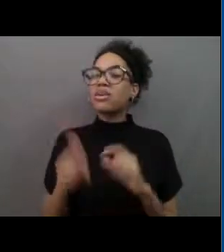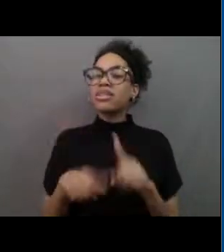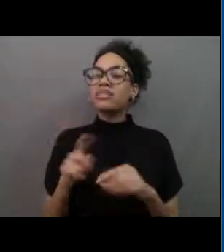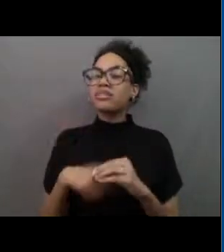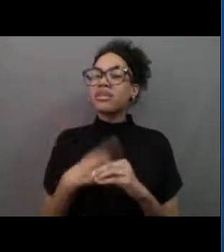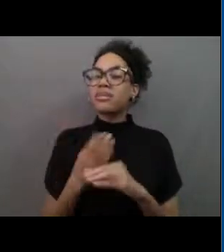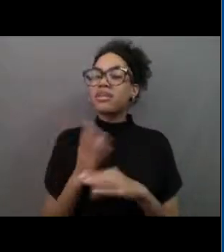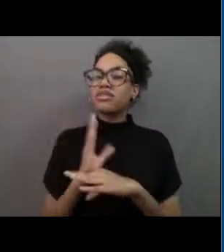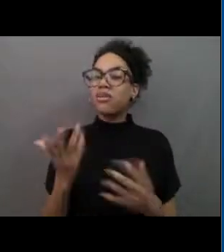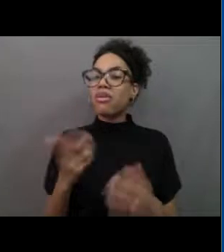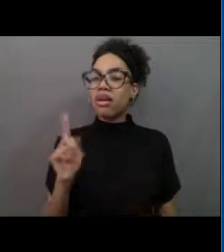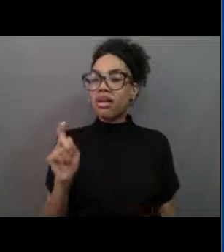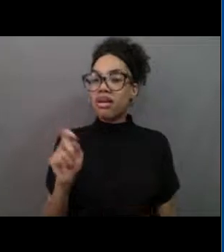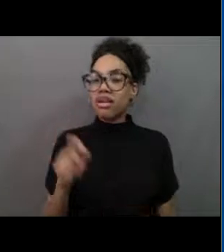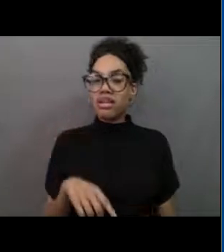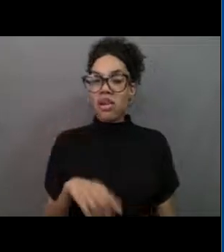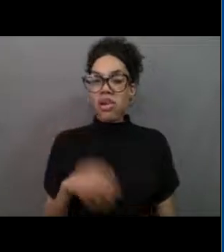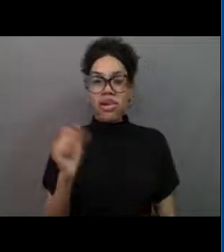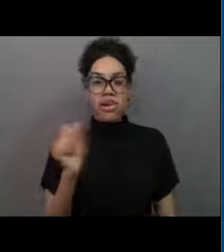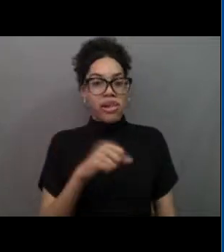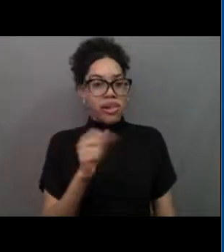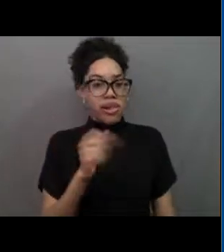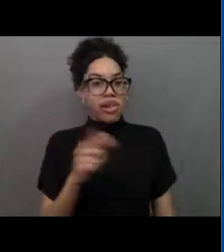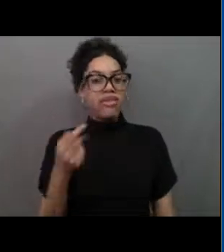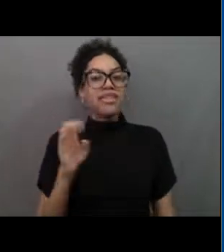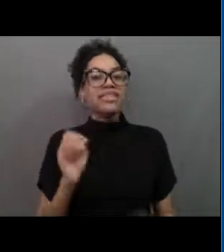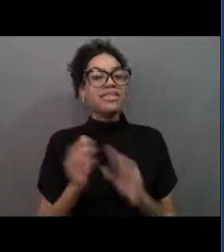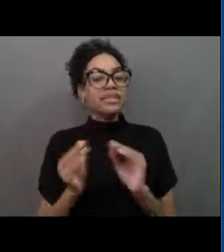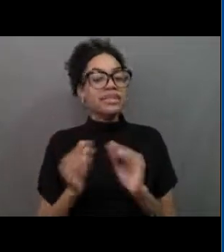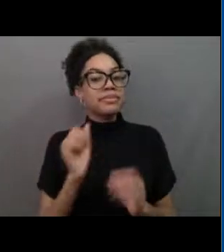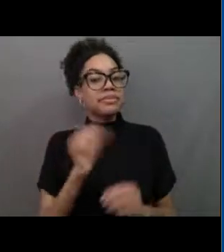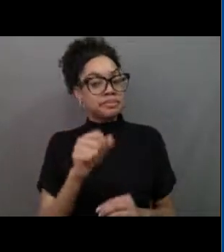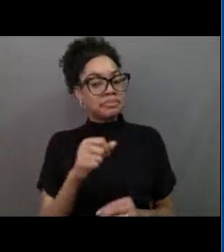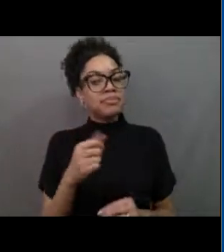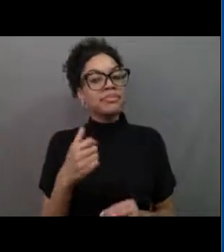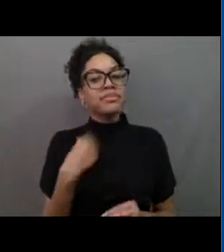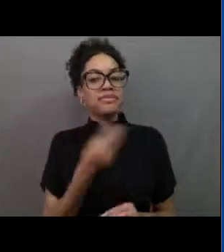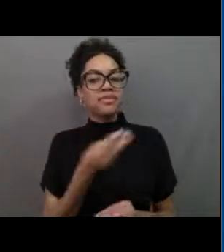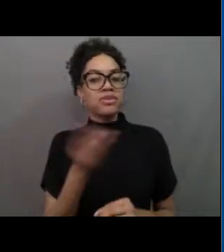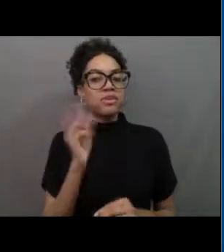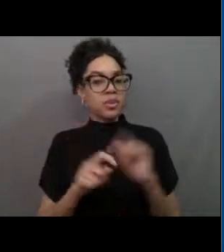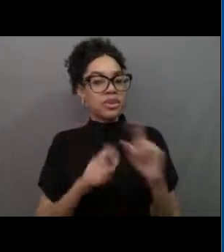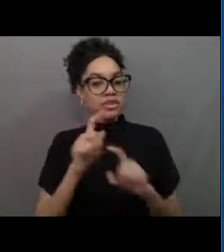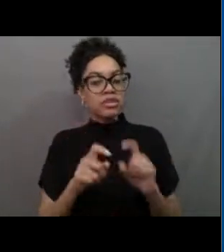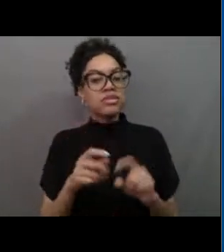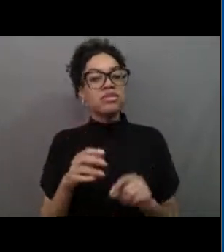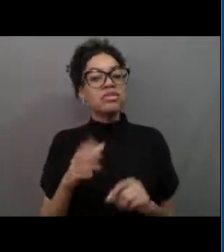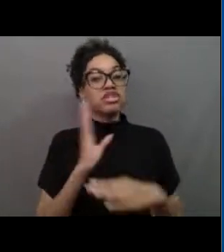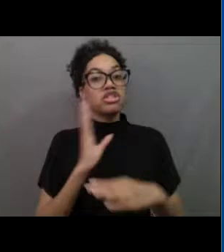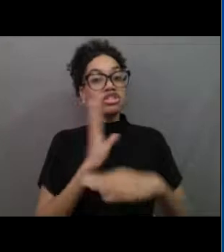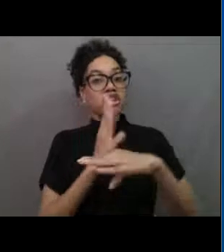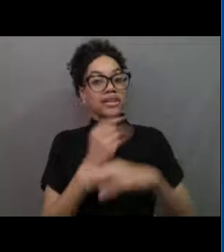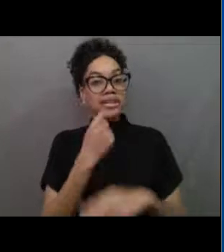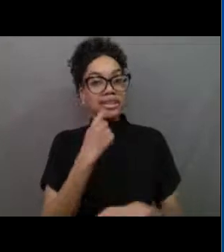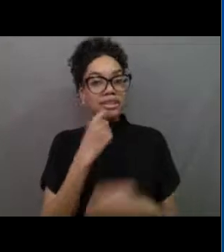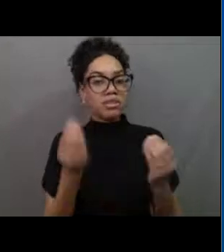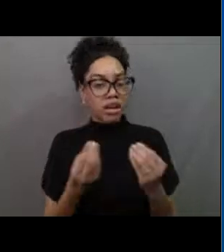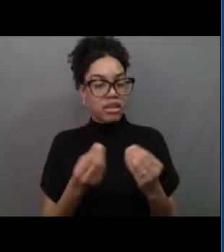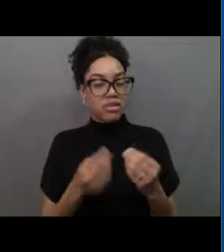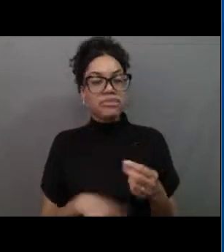those? Yeah, this is Grace in the chat box. There were a couple questions. One was just, what does a shark eat, and what are